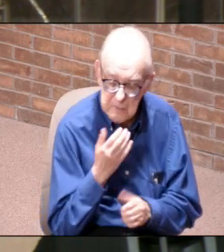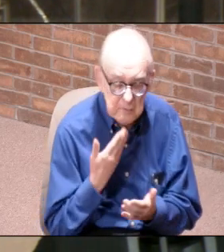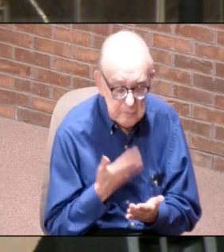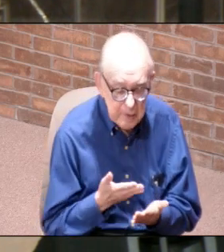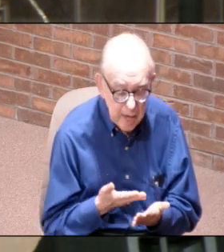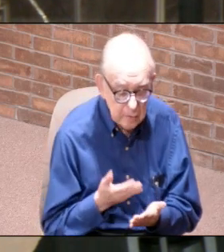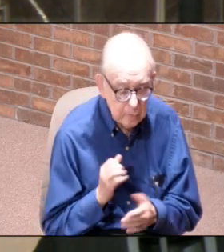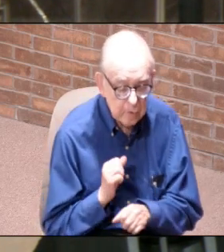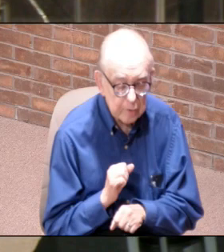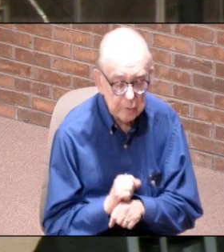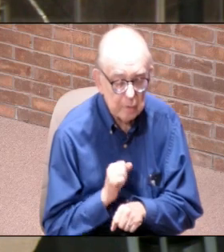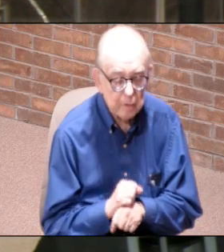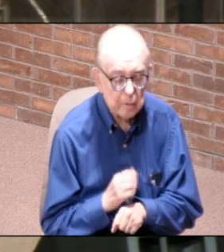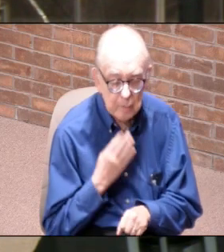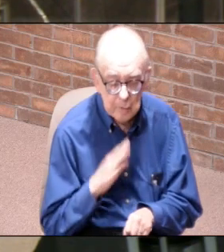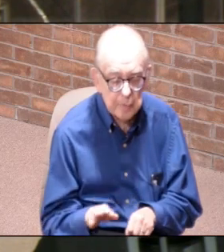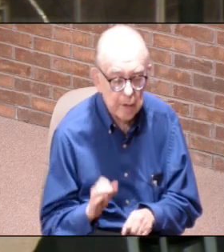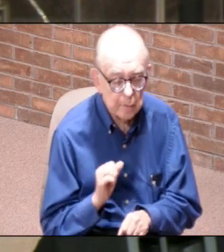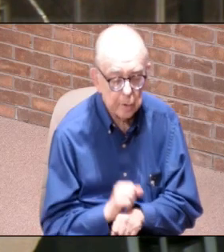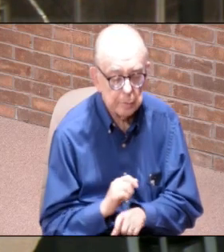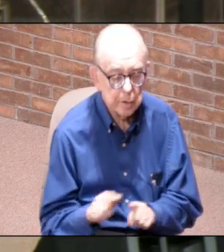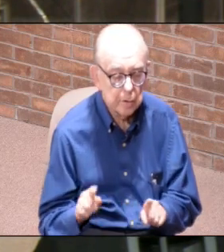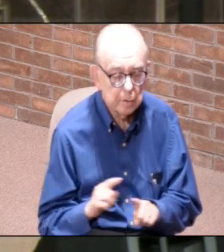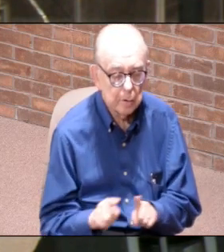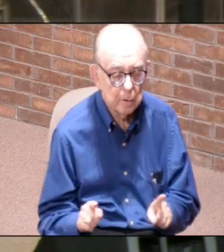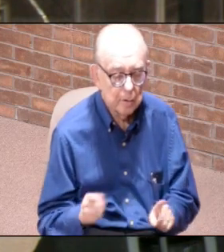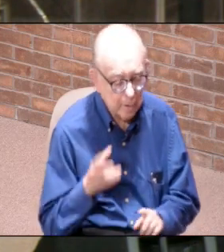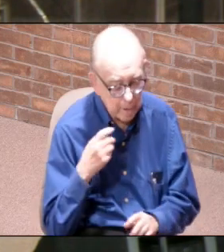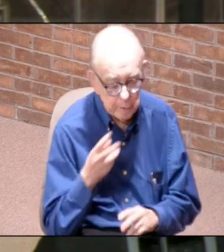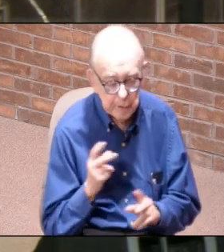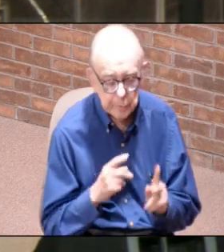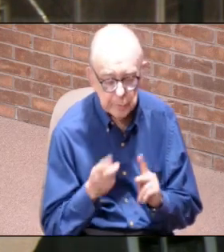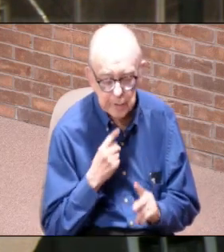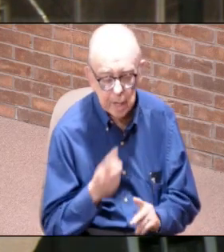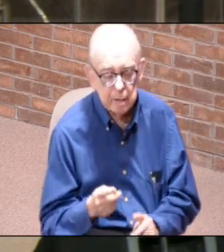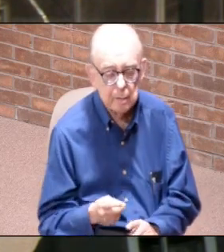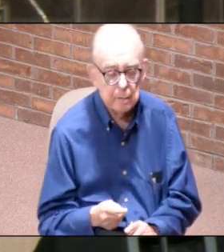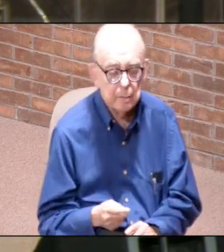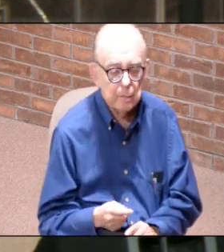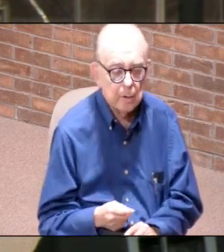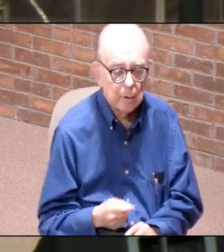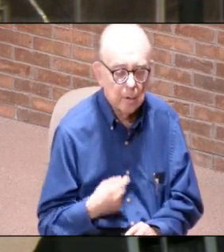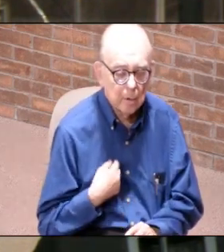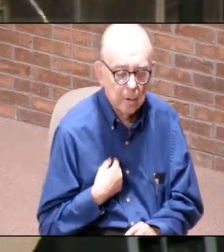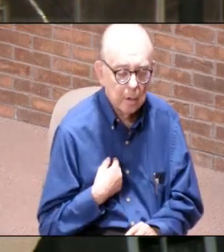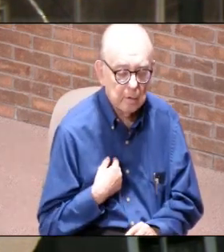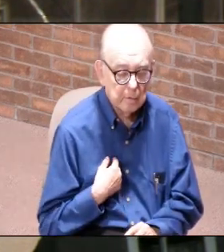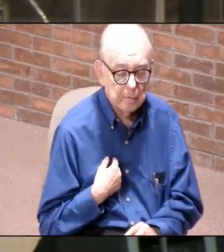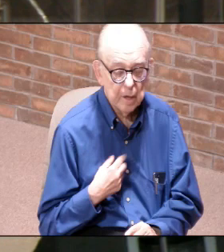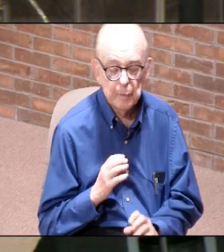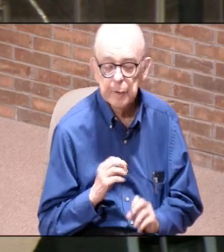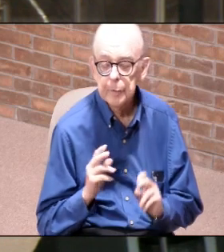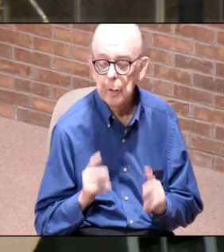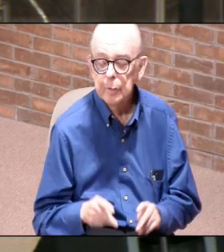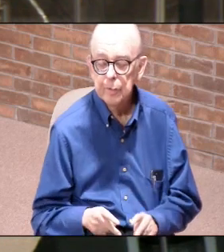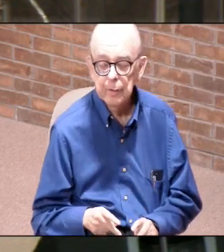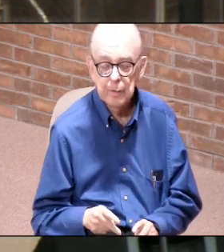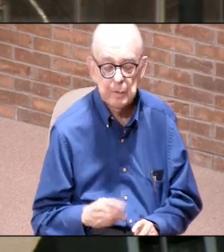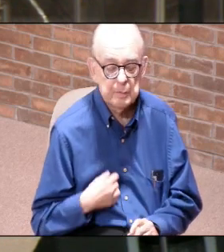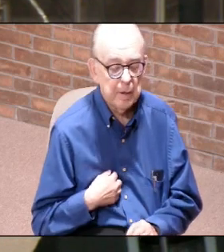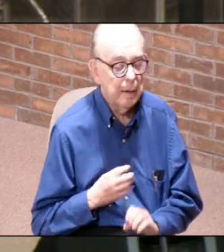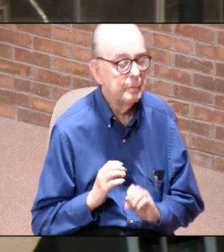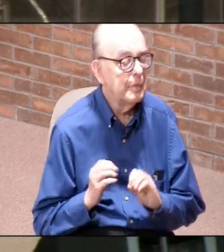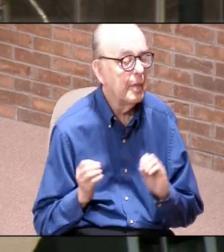works, good works. So when you hear people say, I'm a nobody, I'm a